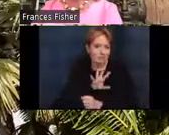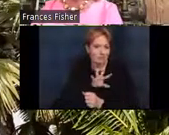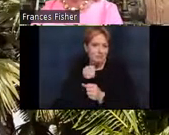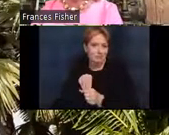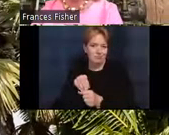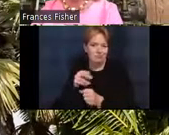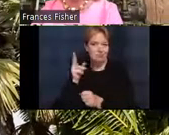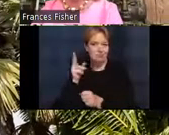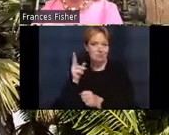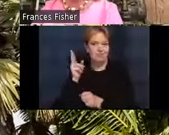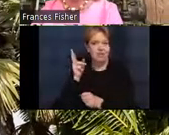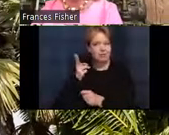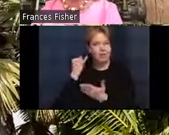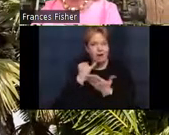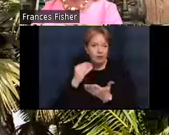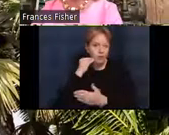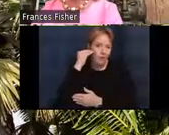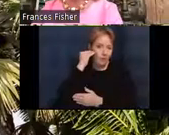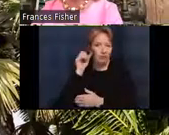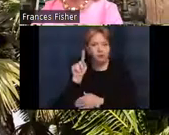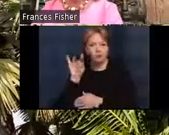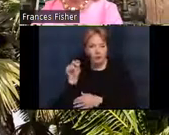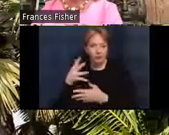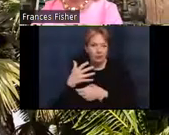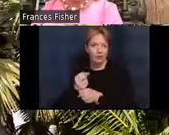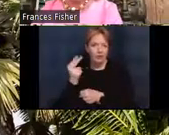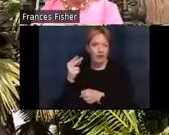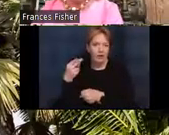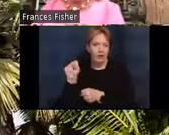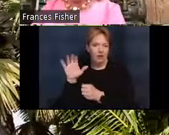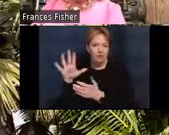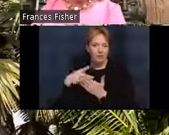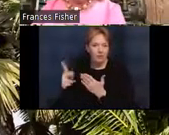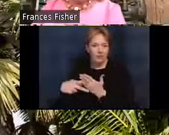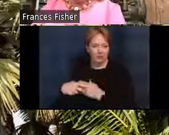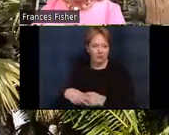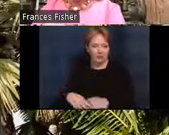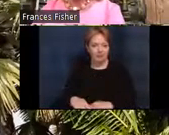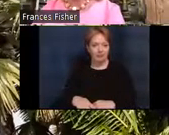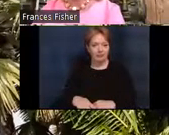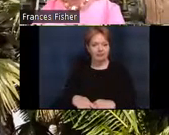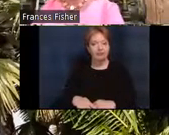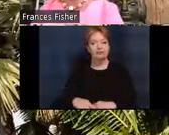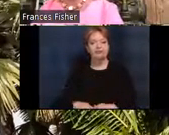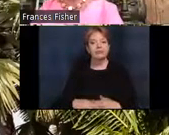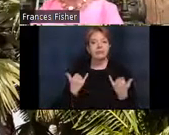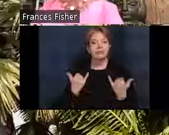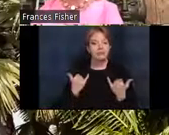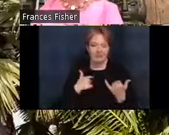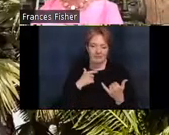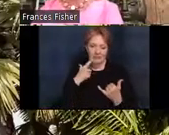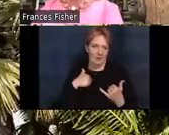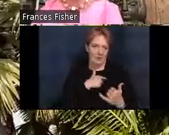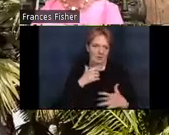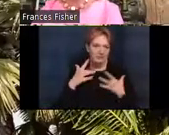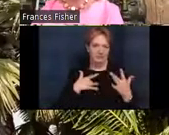the Historic Artists Homes and Studios program. Today is so exciting for us